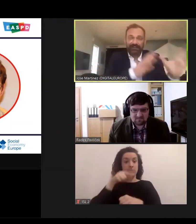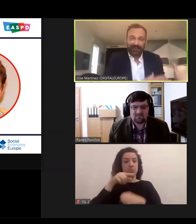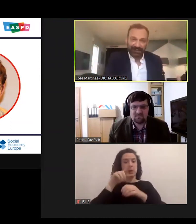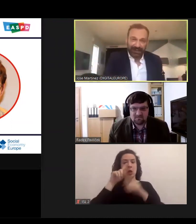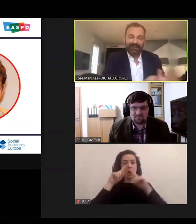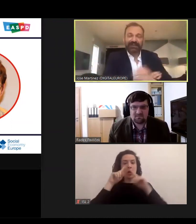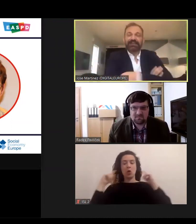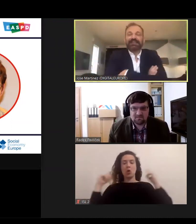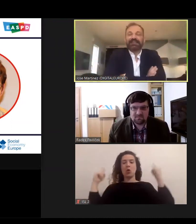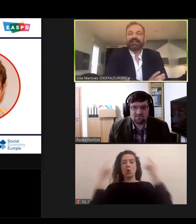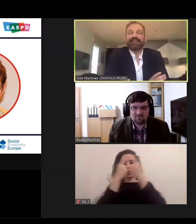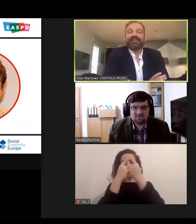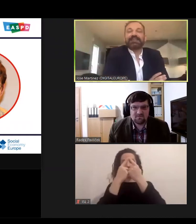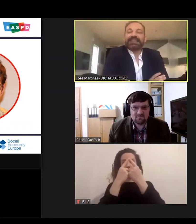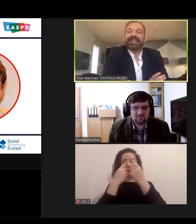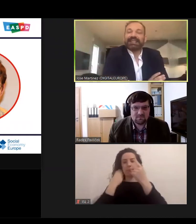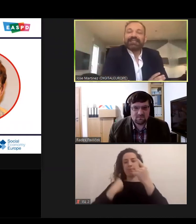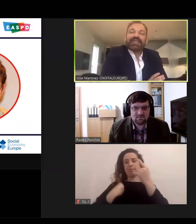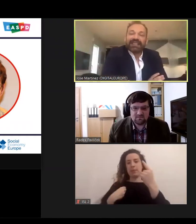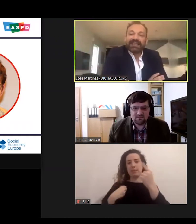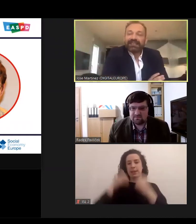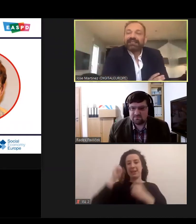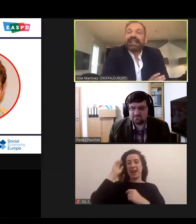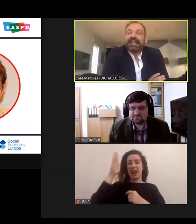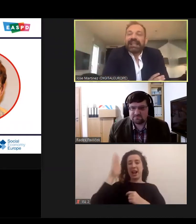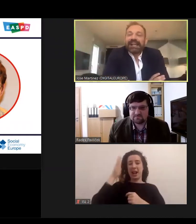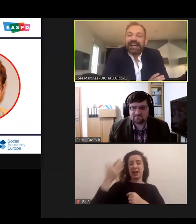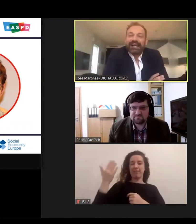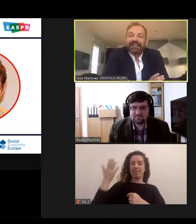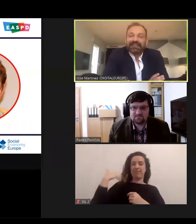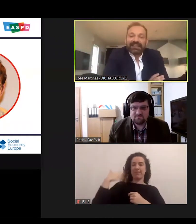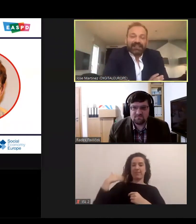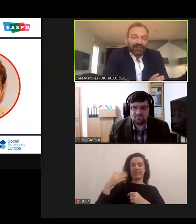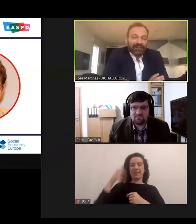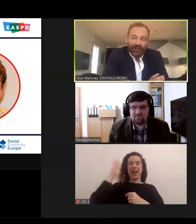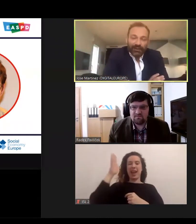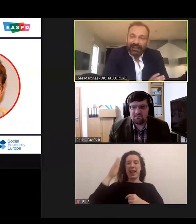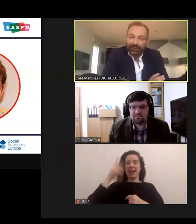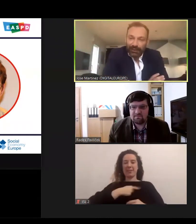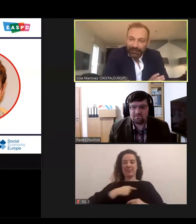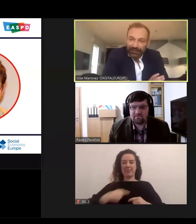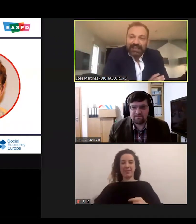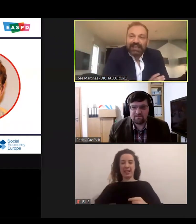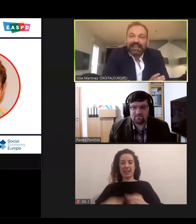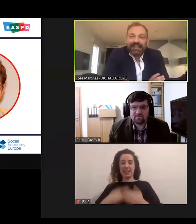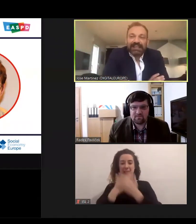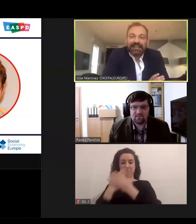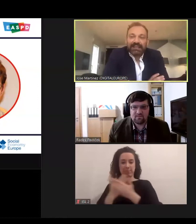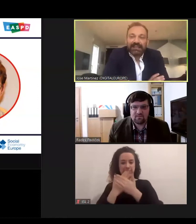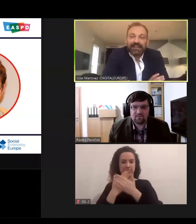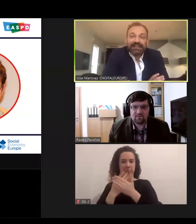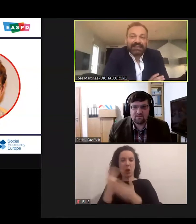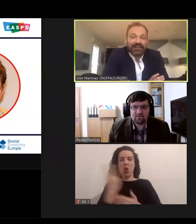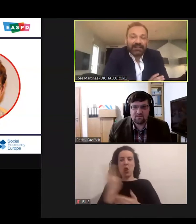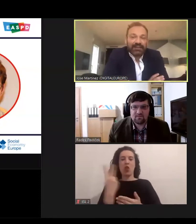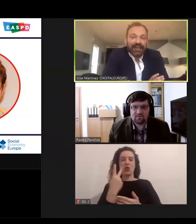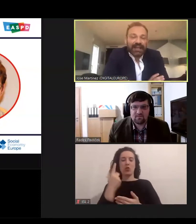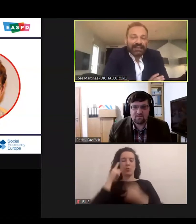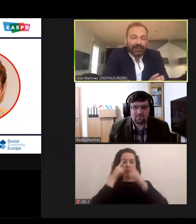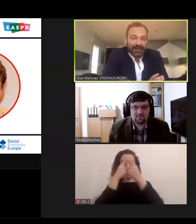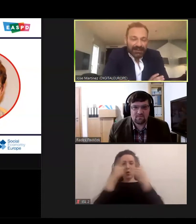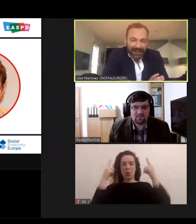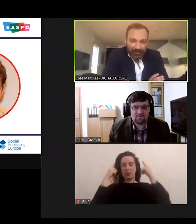exactly. And this is one of the objectives of the accessibility project, really, is to raise awareness regarding the